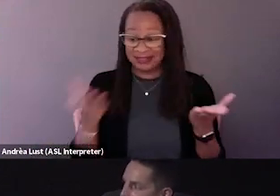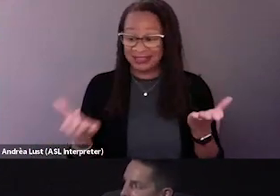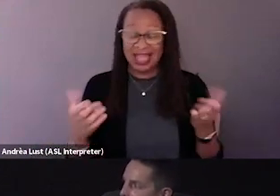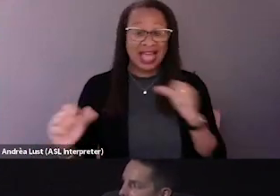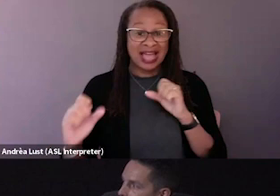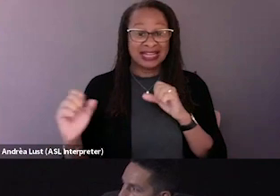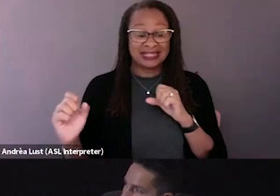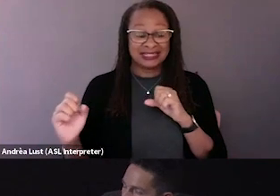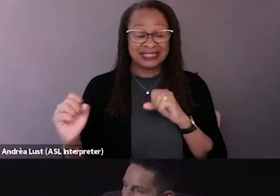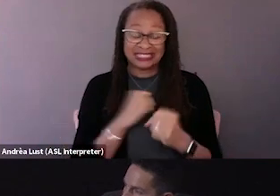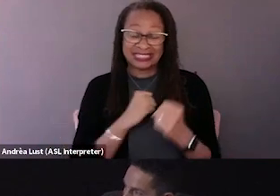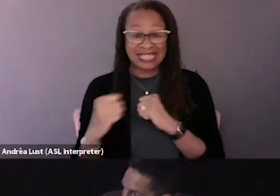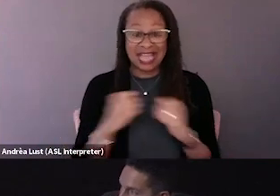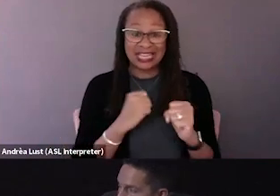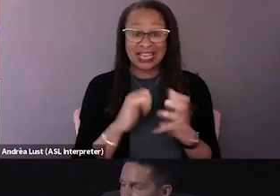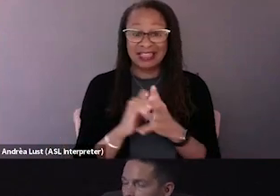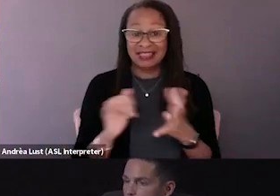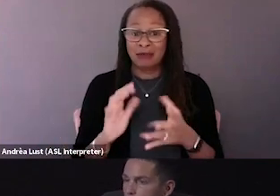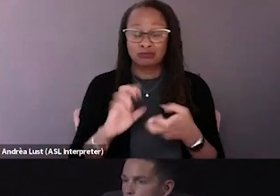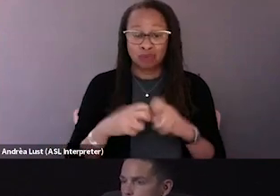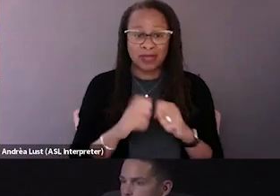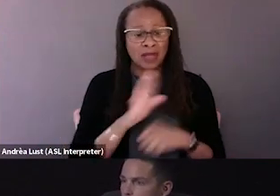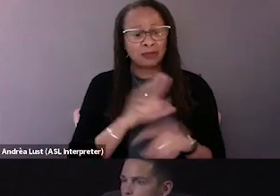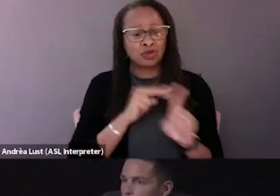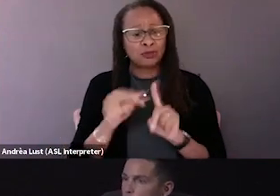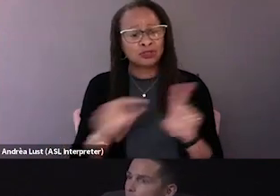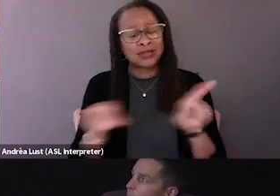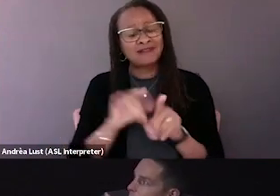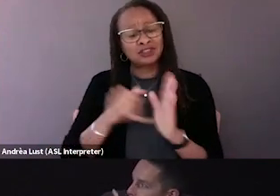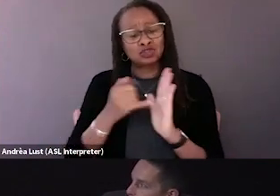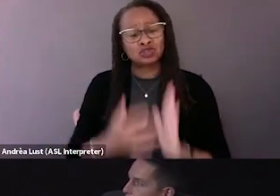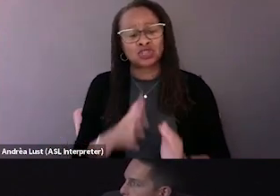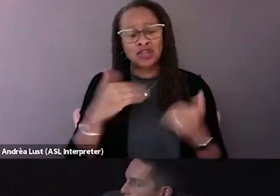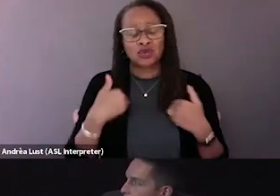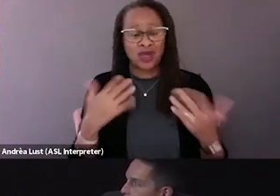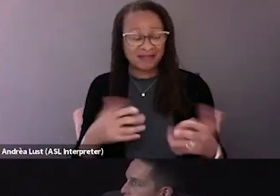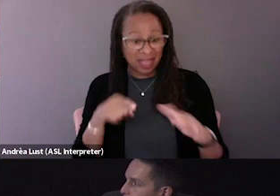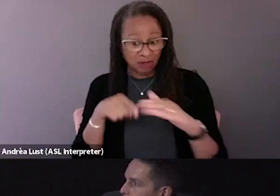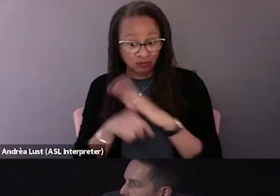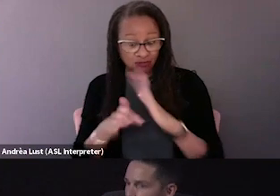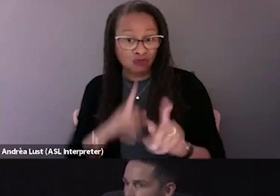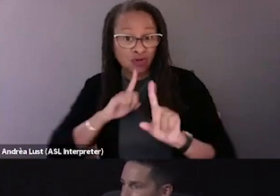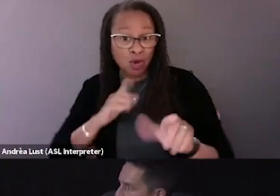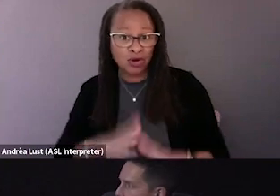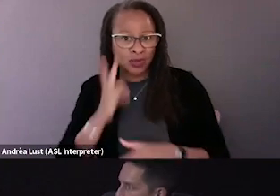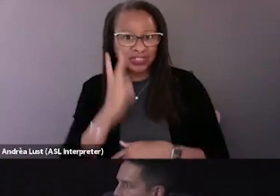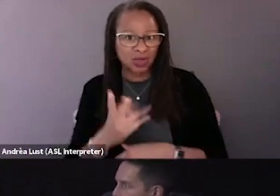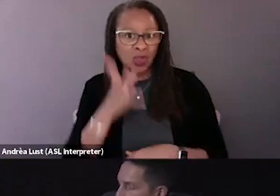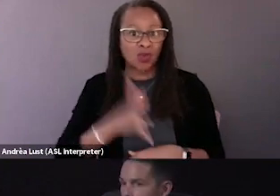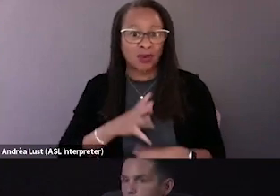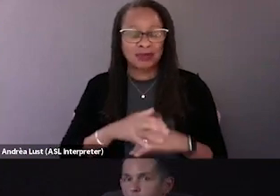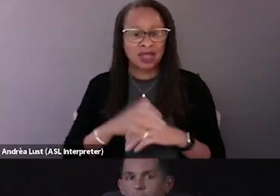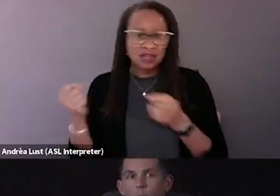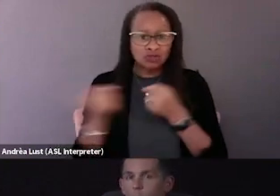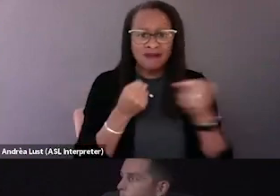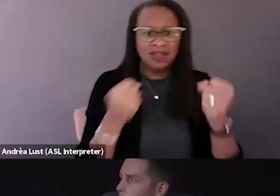attacking a problem. I'm just curious, your perspective, right? As a journalist, it's you had that intrepid reporter who we saw, them rolling up to